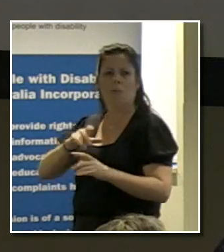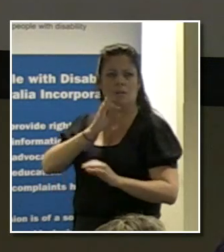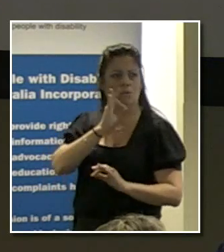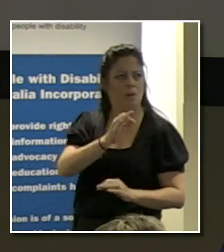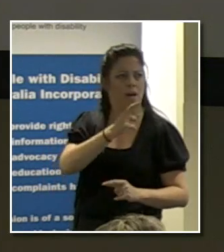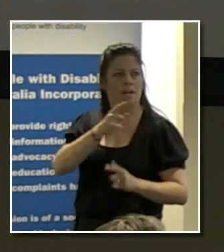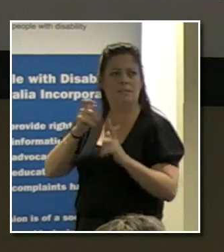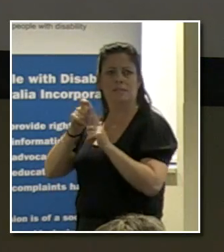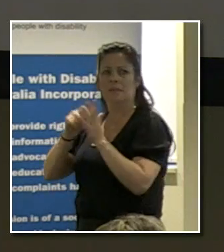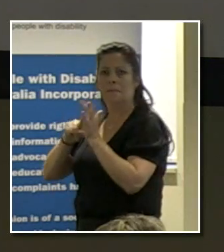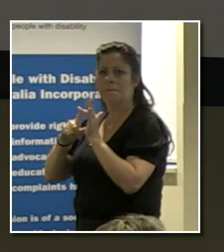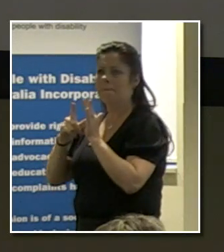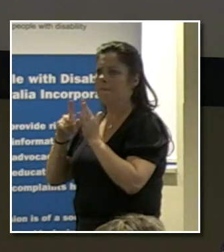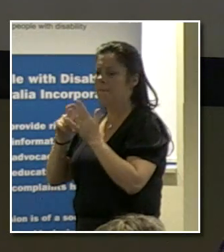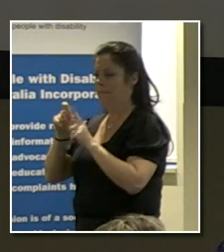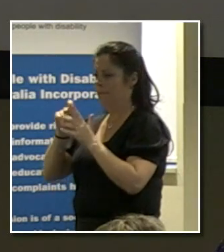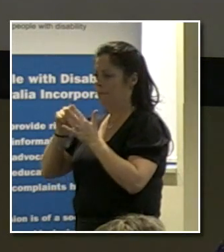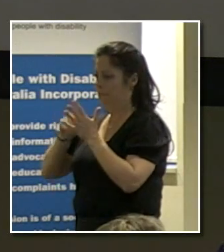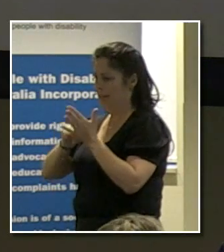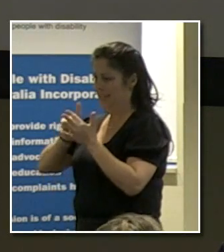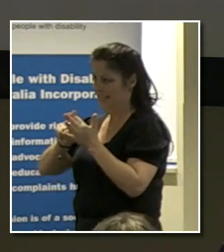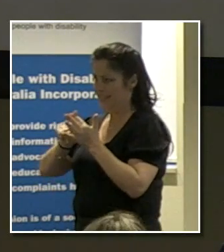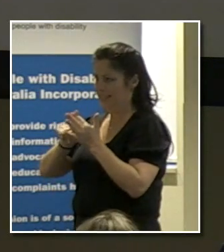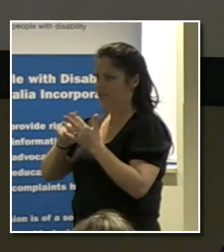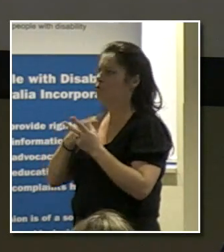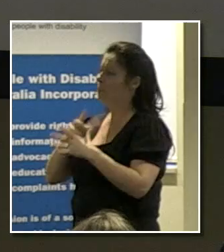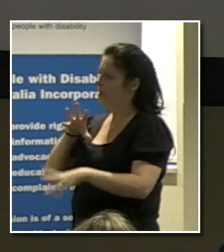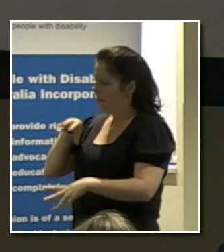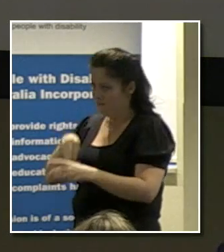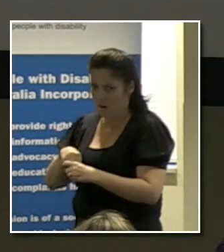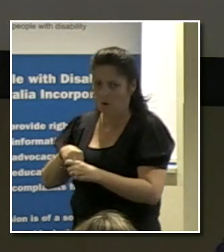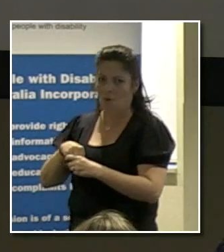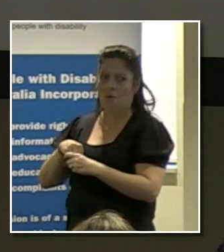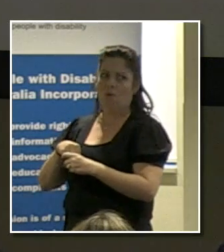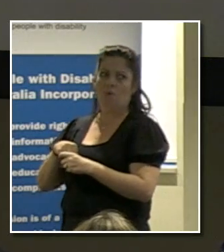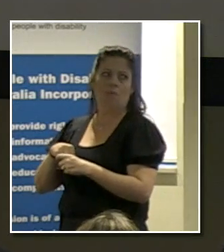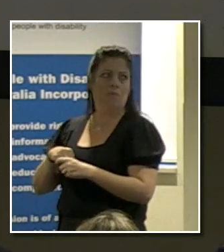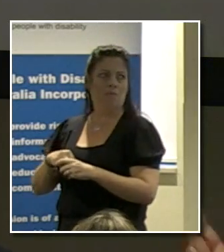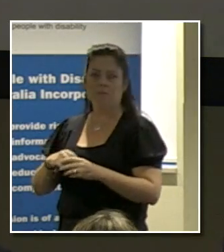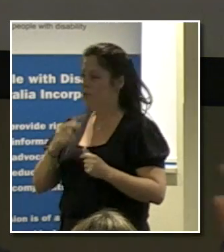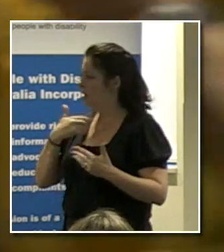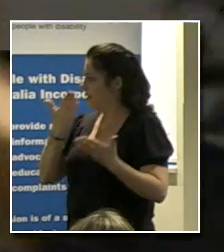to make a presentation to Sam and Susie for their work on this. Well done.